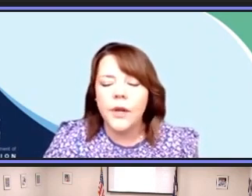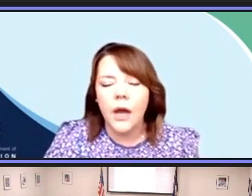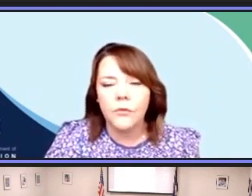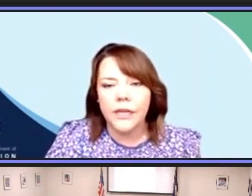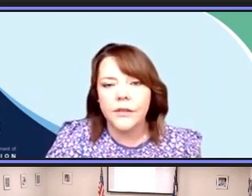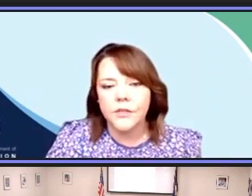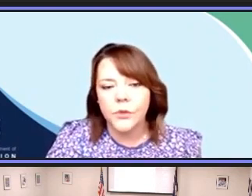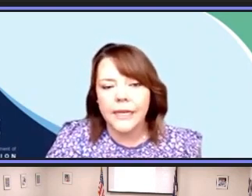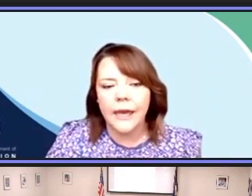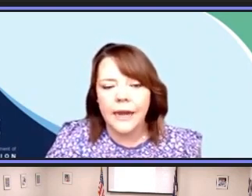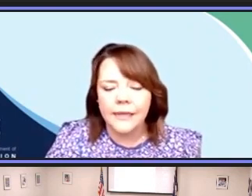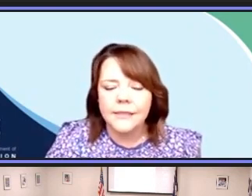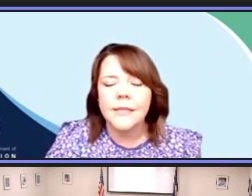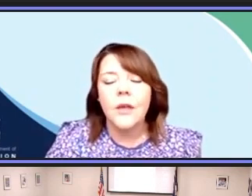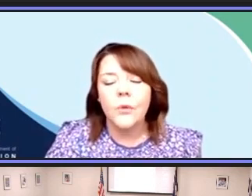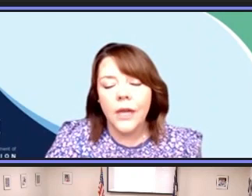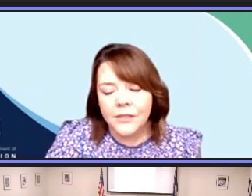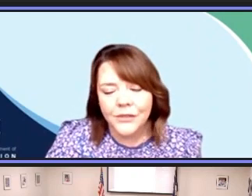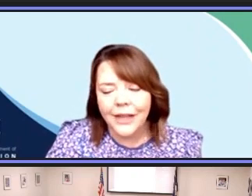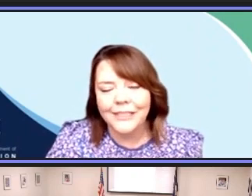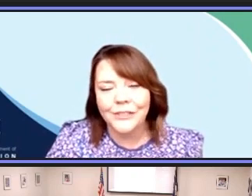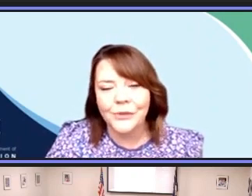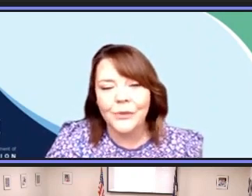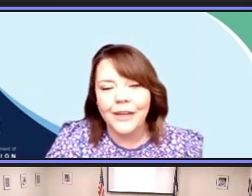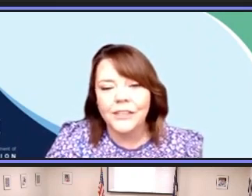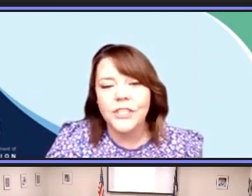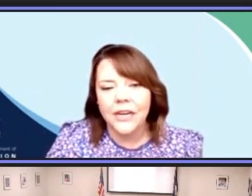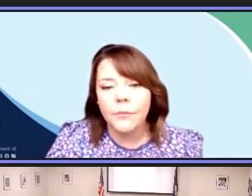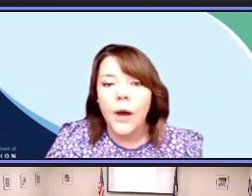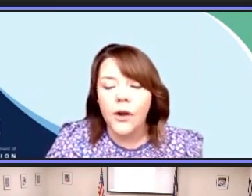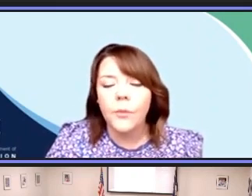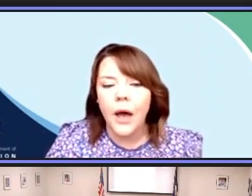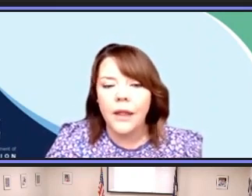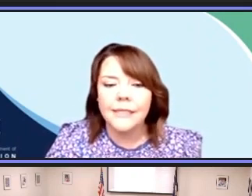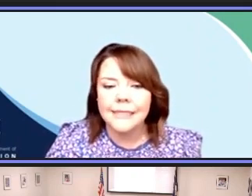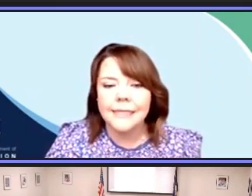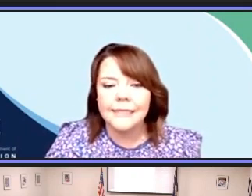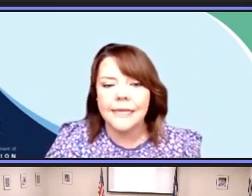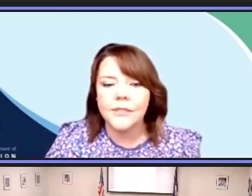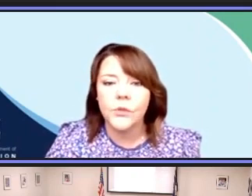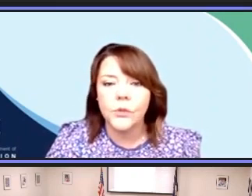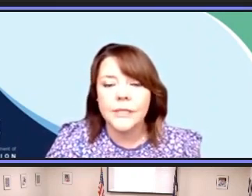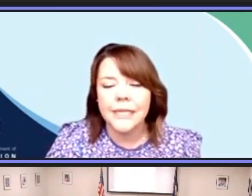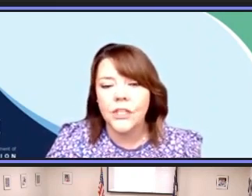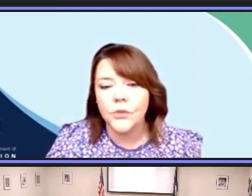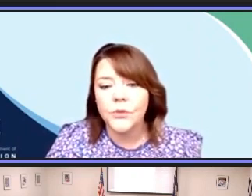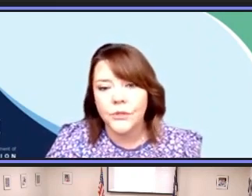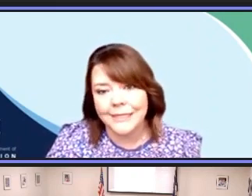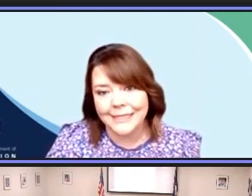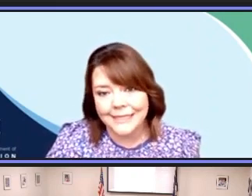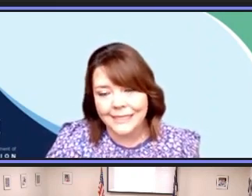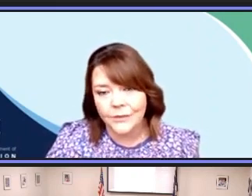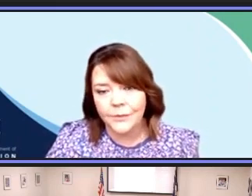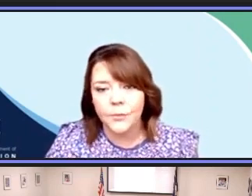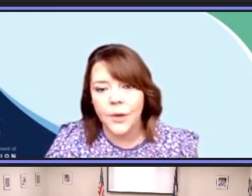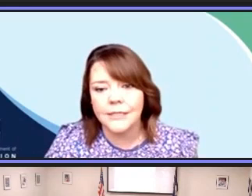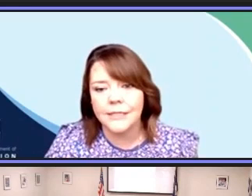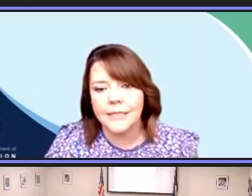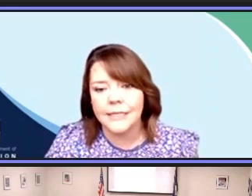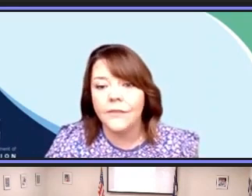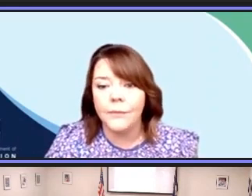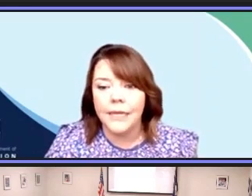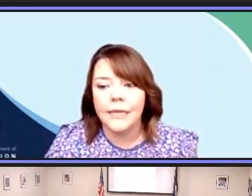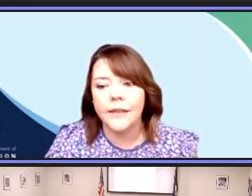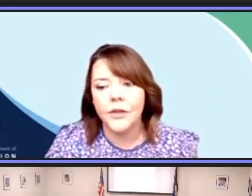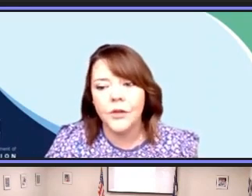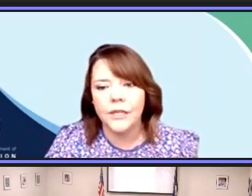we issue non-regulatory guidance, we also like to share model policies that schools can use to assist them in the